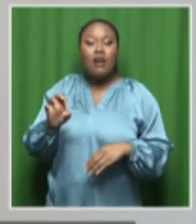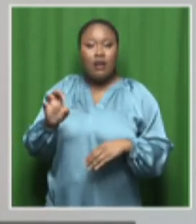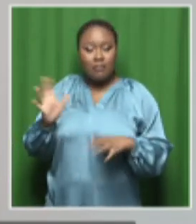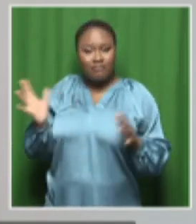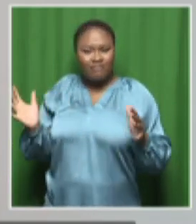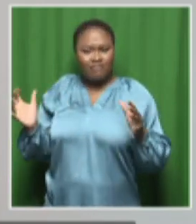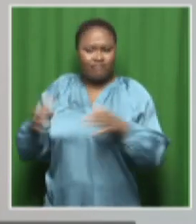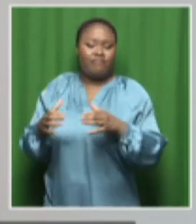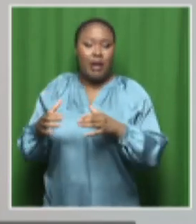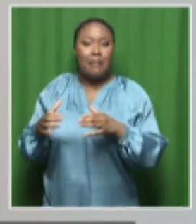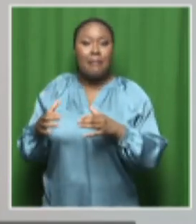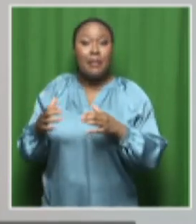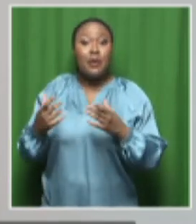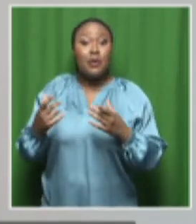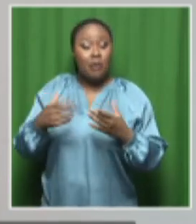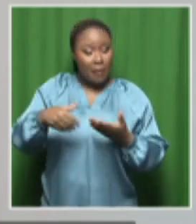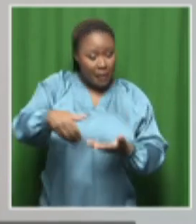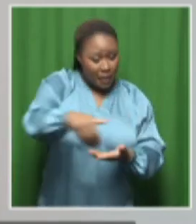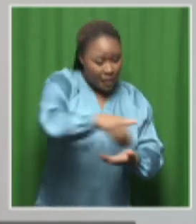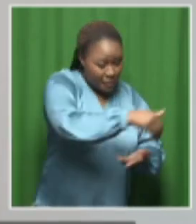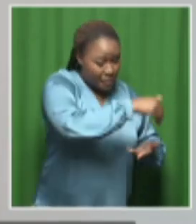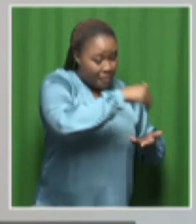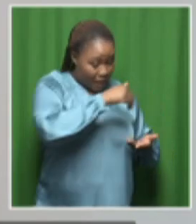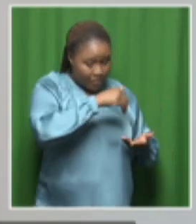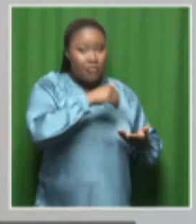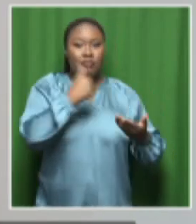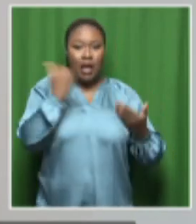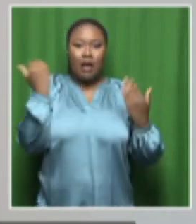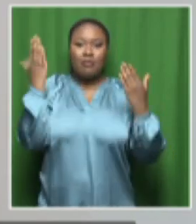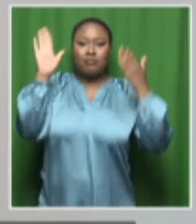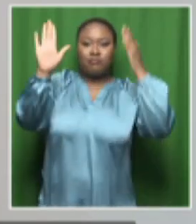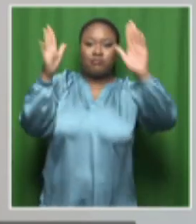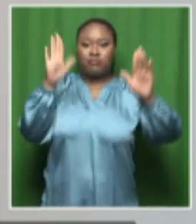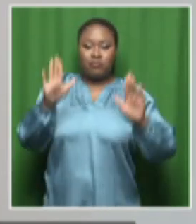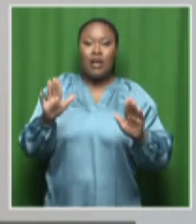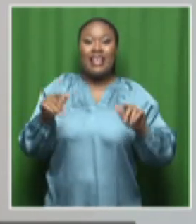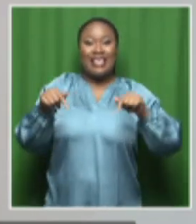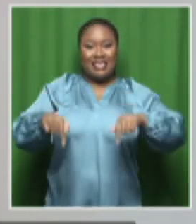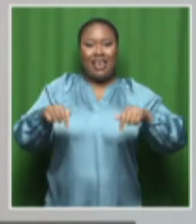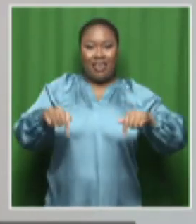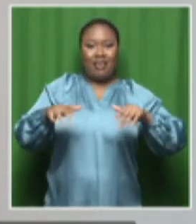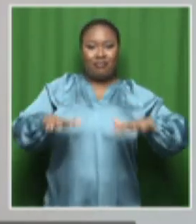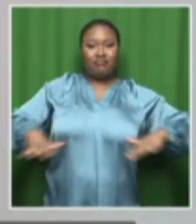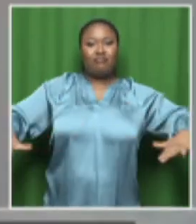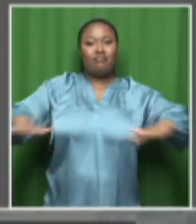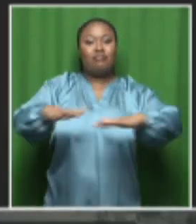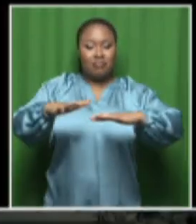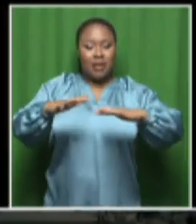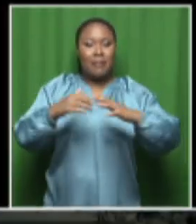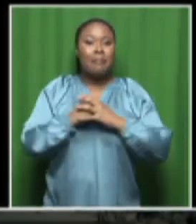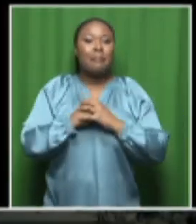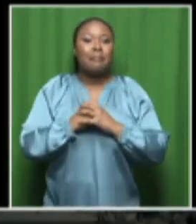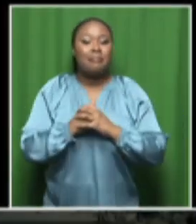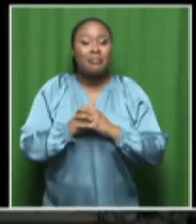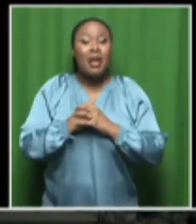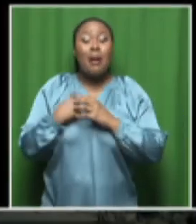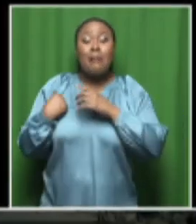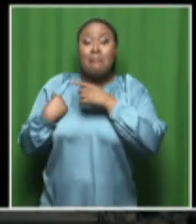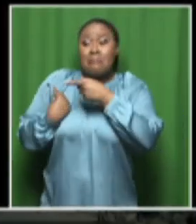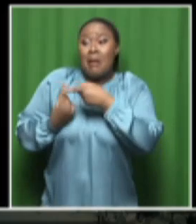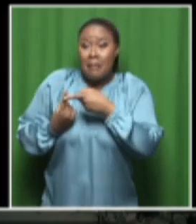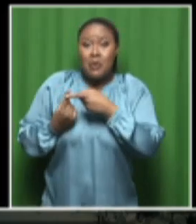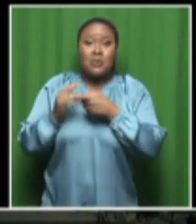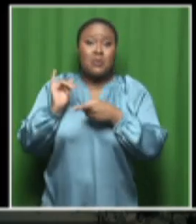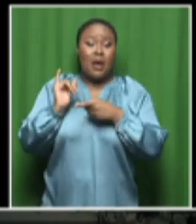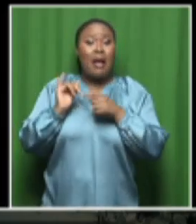groundbreaking exhibition, which is hosted now here at the Web Collection. So that's how it's been coming about. It's been in the